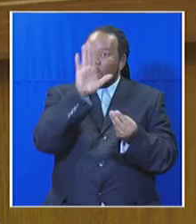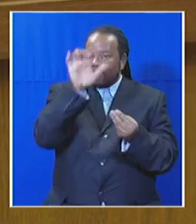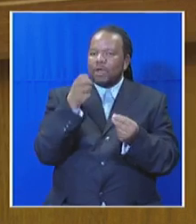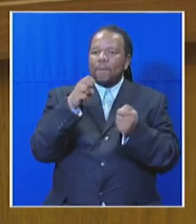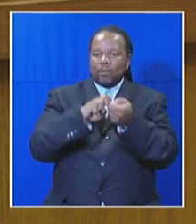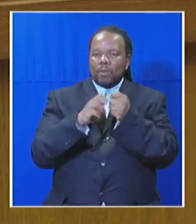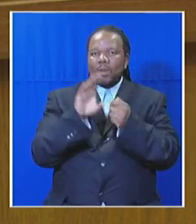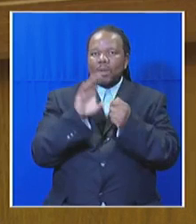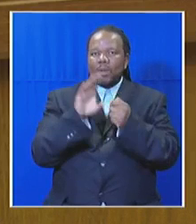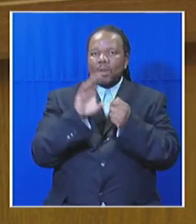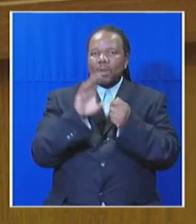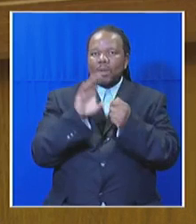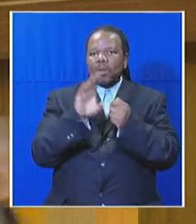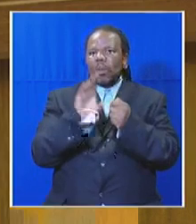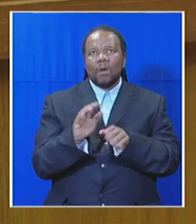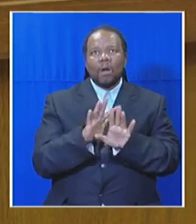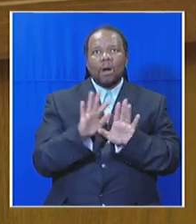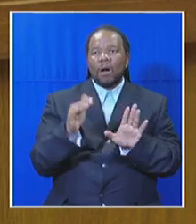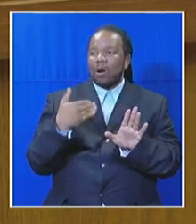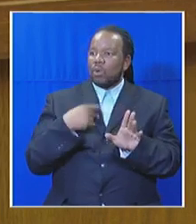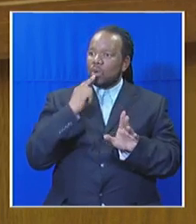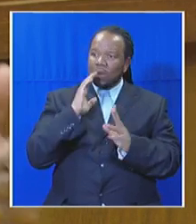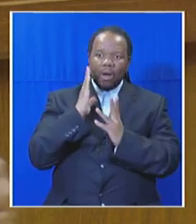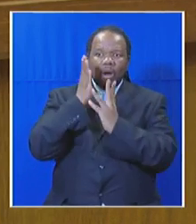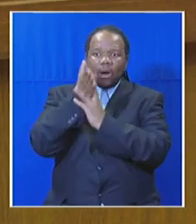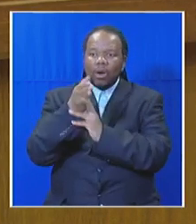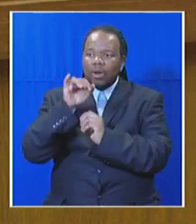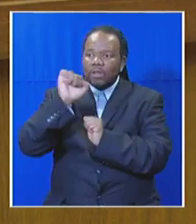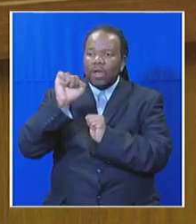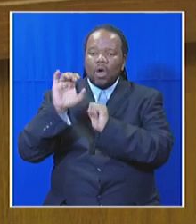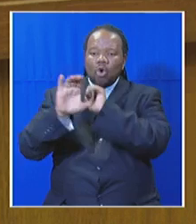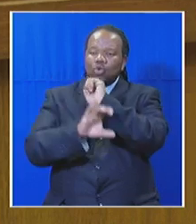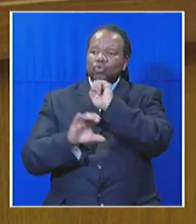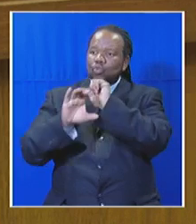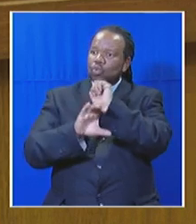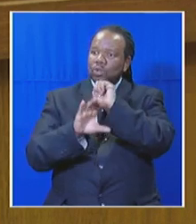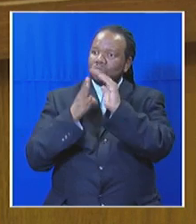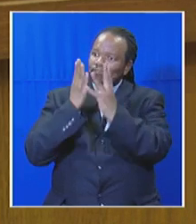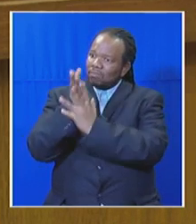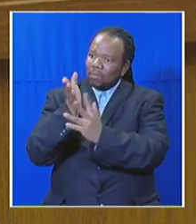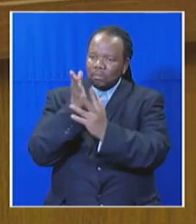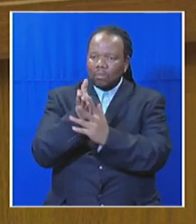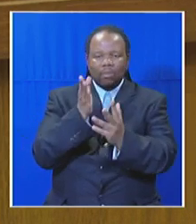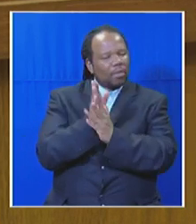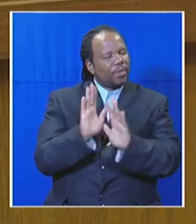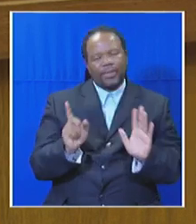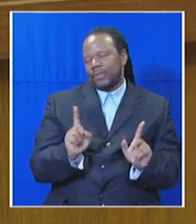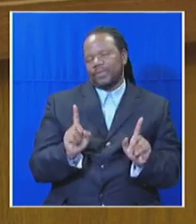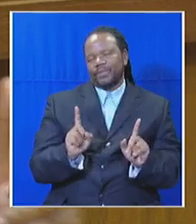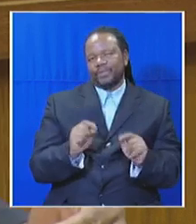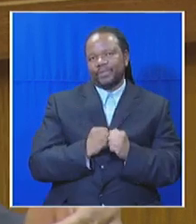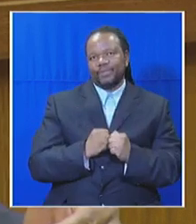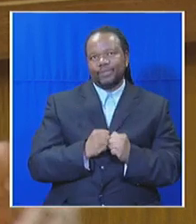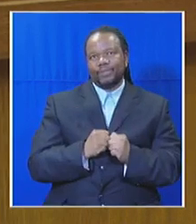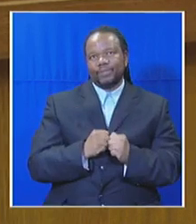go roughshod to and other things that people are saying in their own countries. We can't do so. There